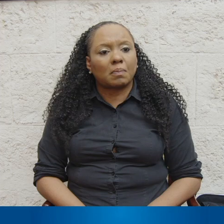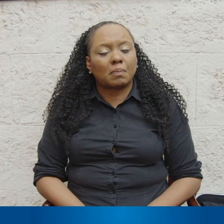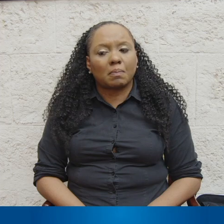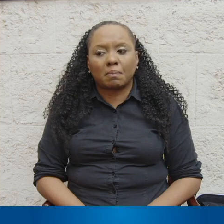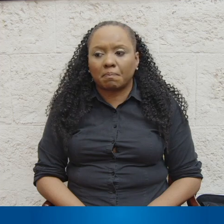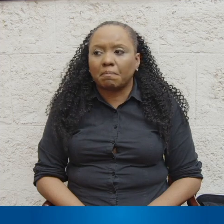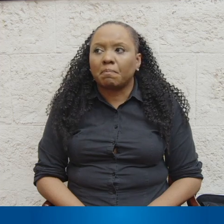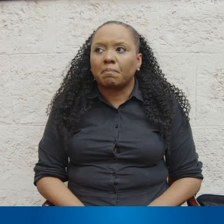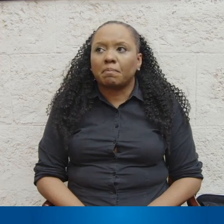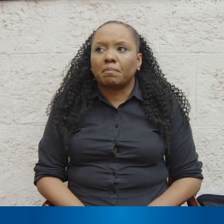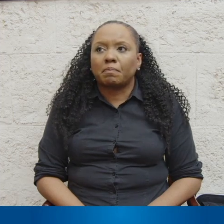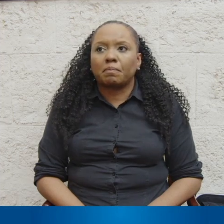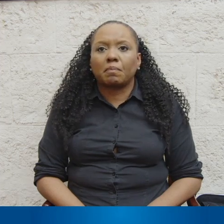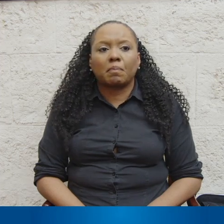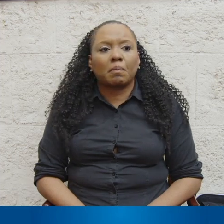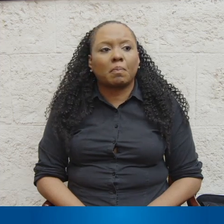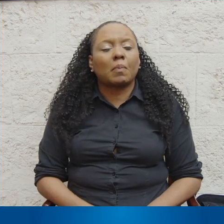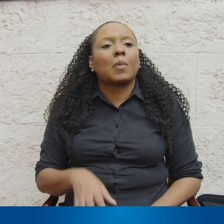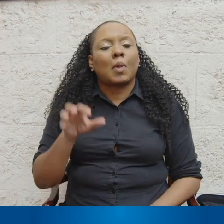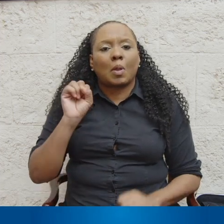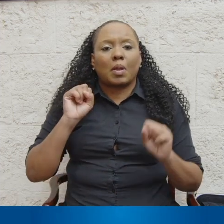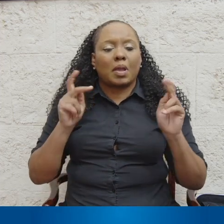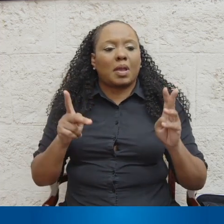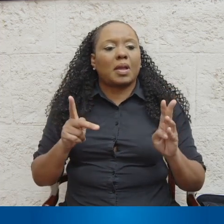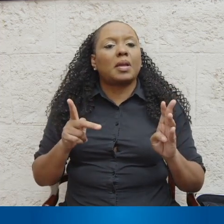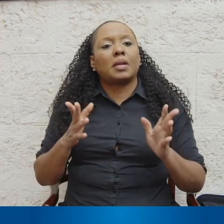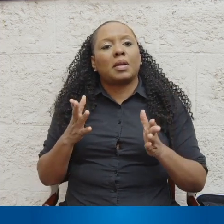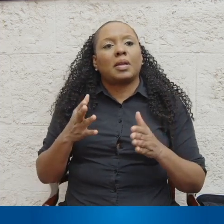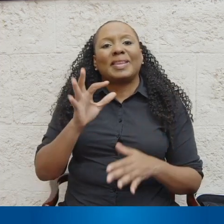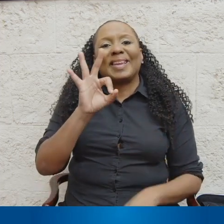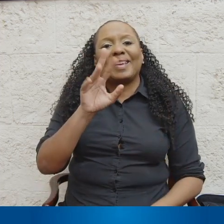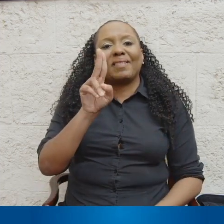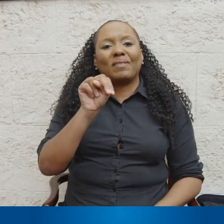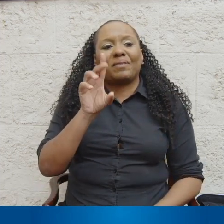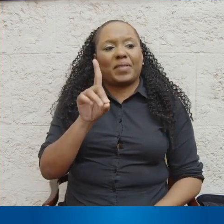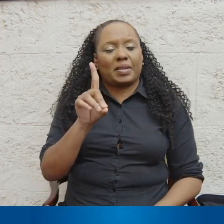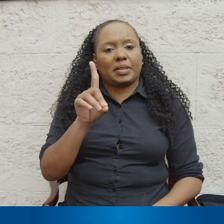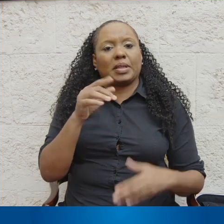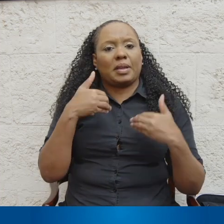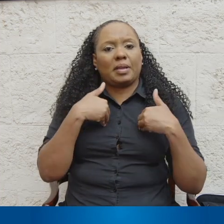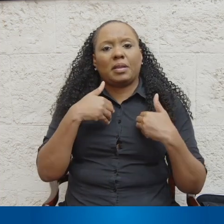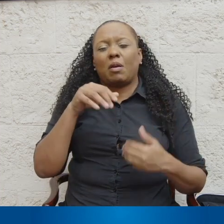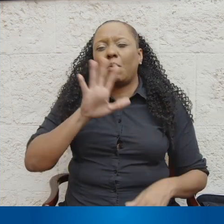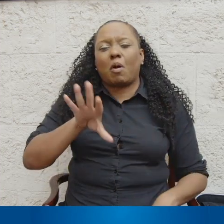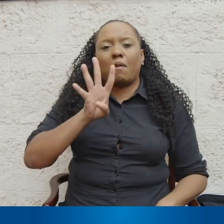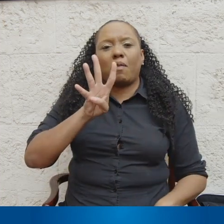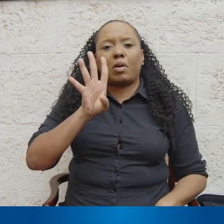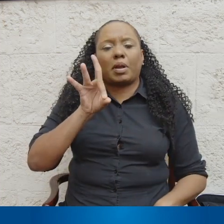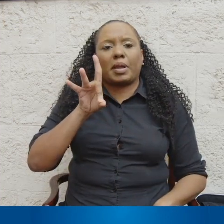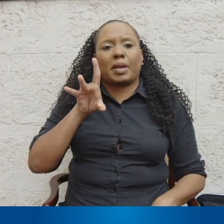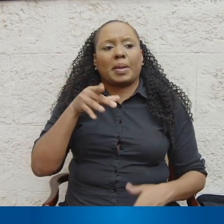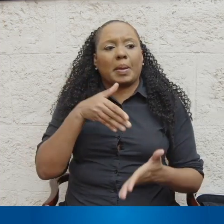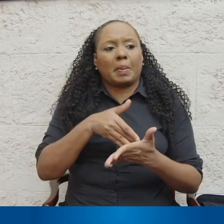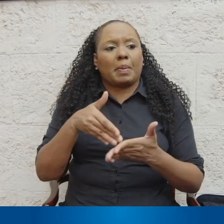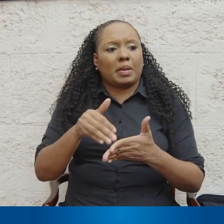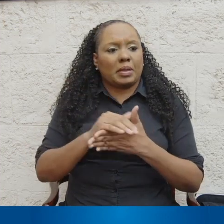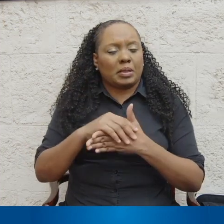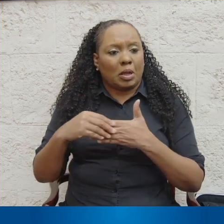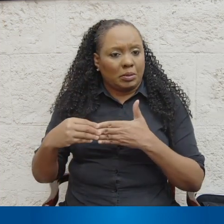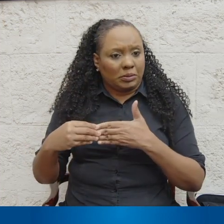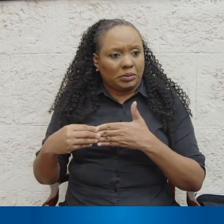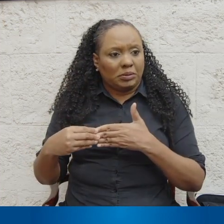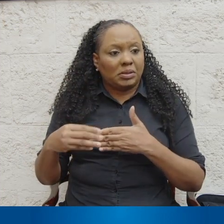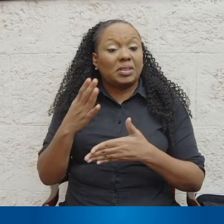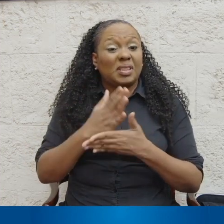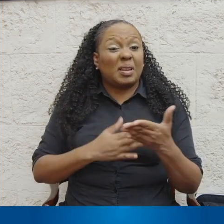about $48 million in it currently, in that vicinity, give or take a couple of million. Some of it is